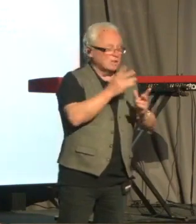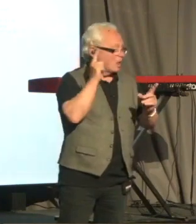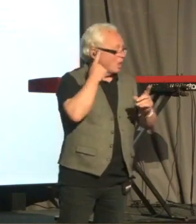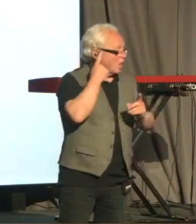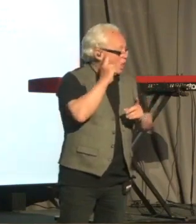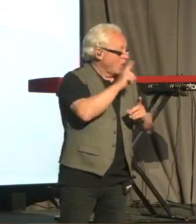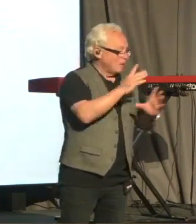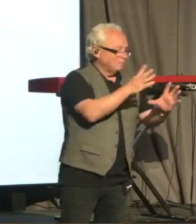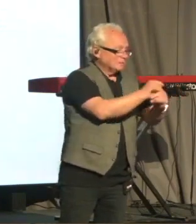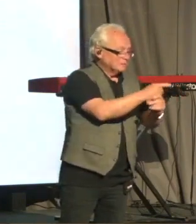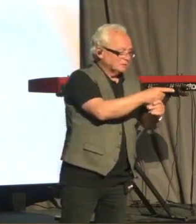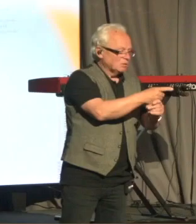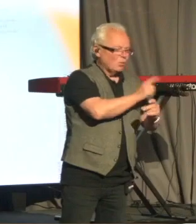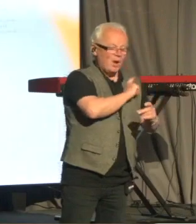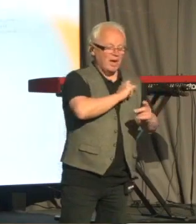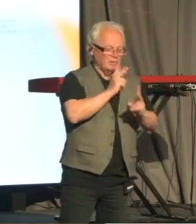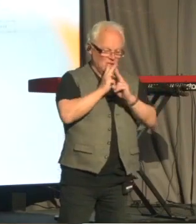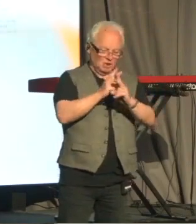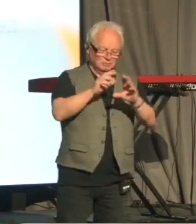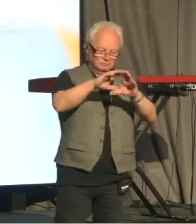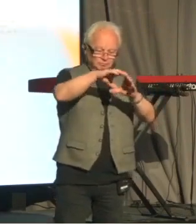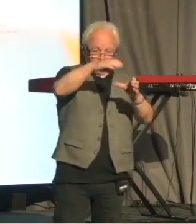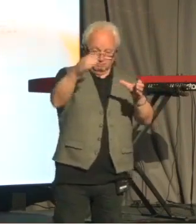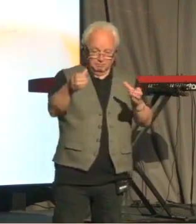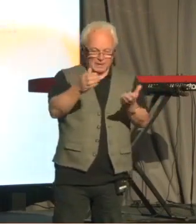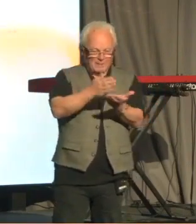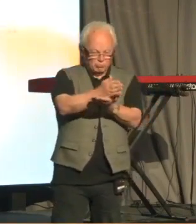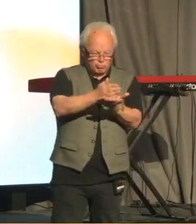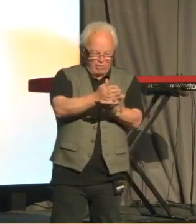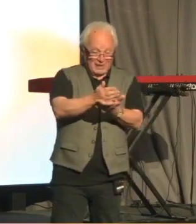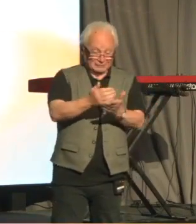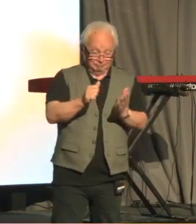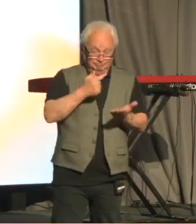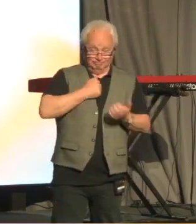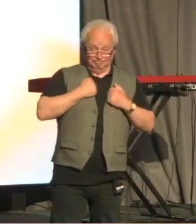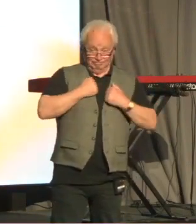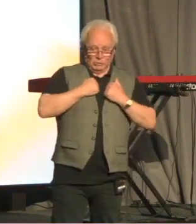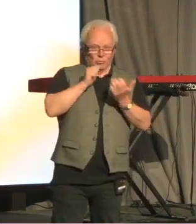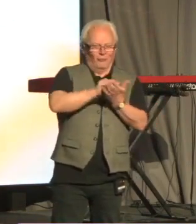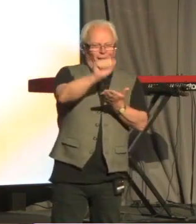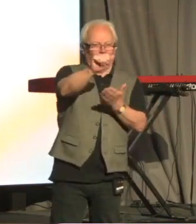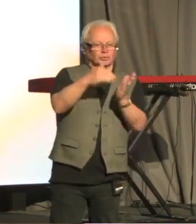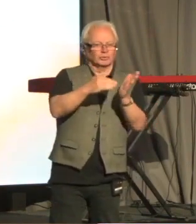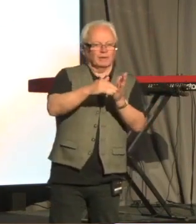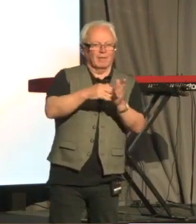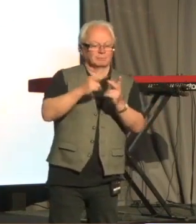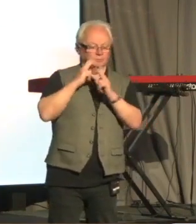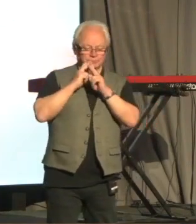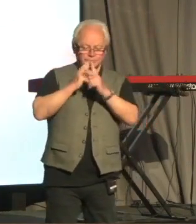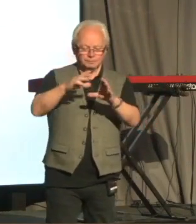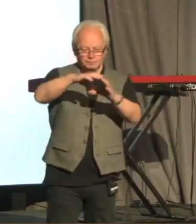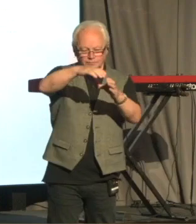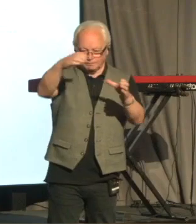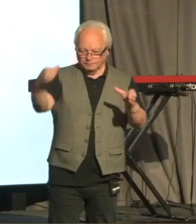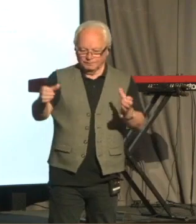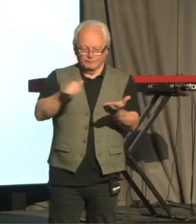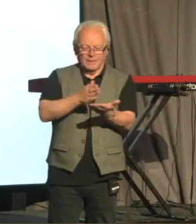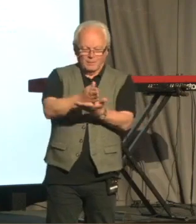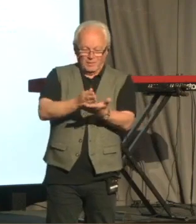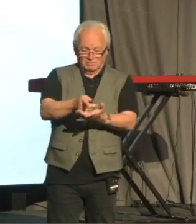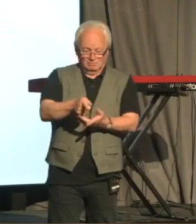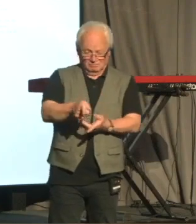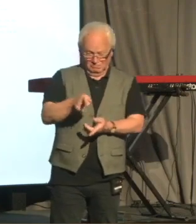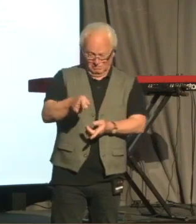because the way we view bread in our culture today. See, for us, bread is no